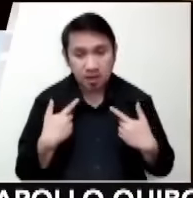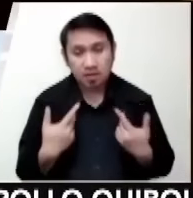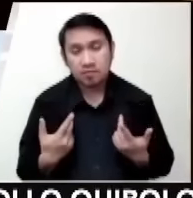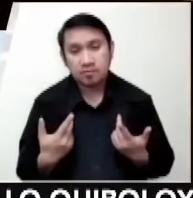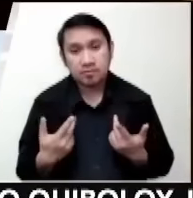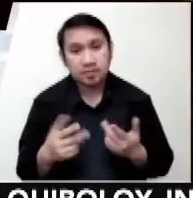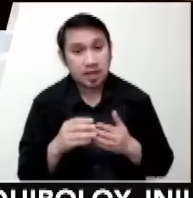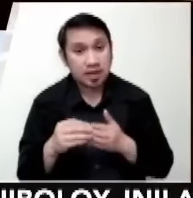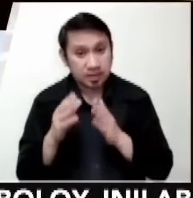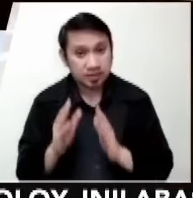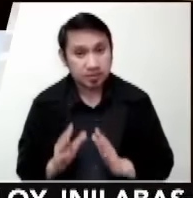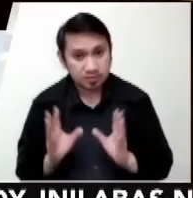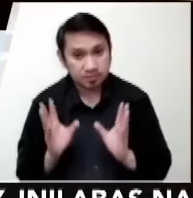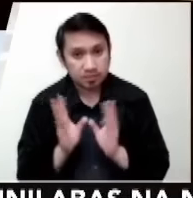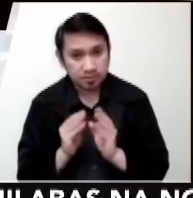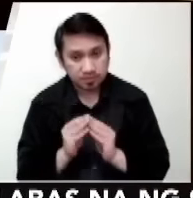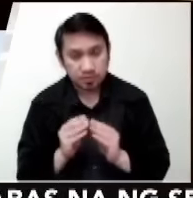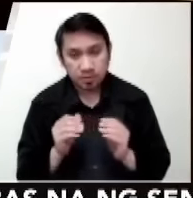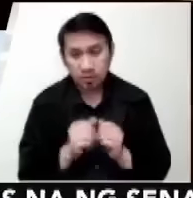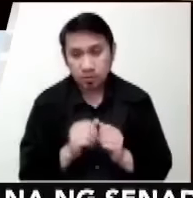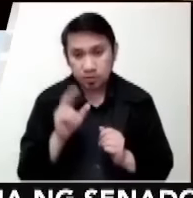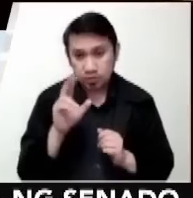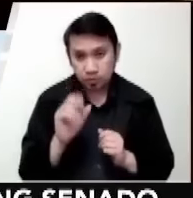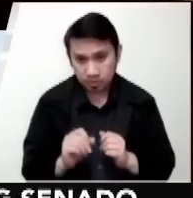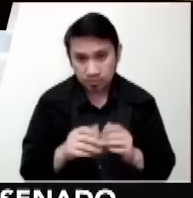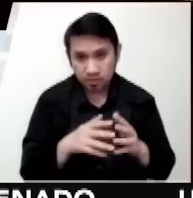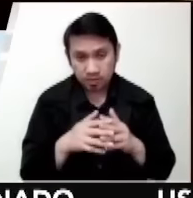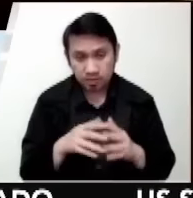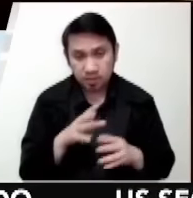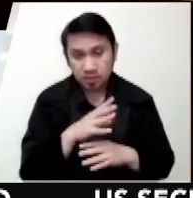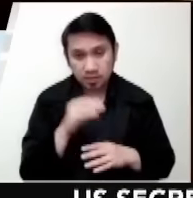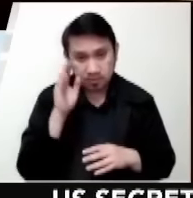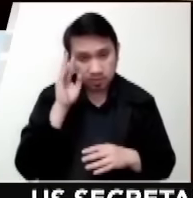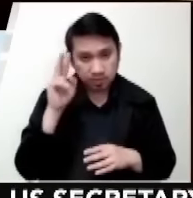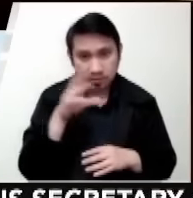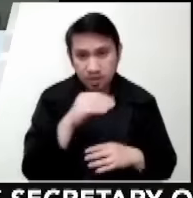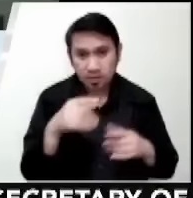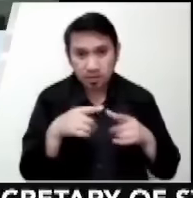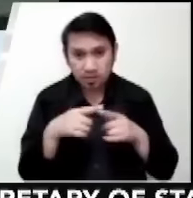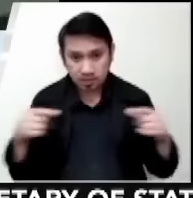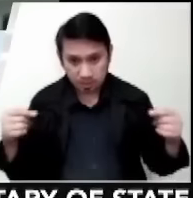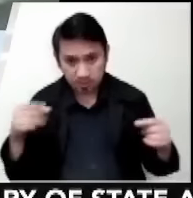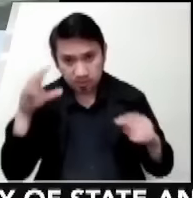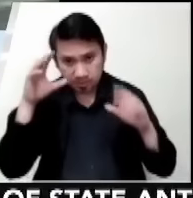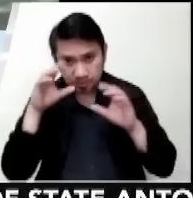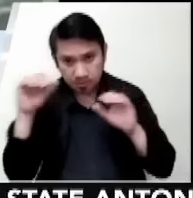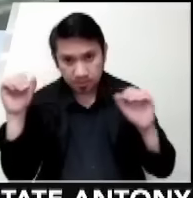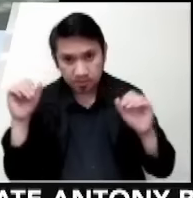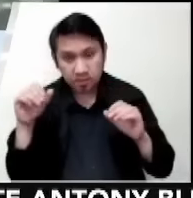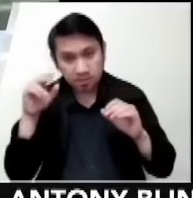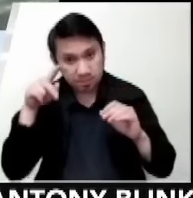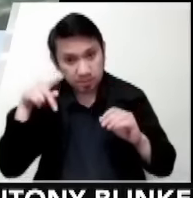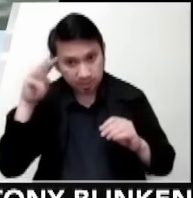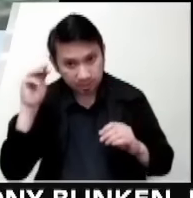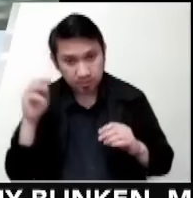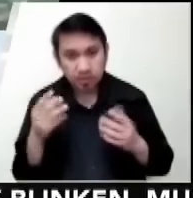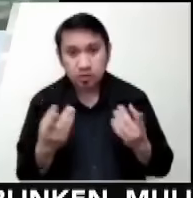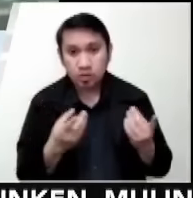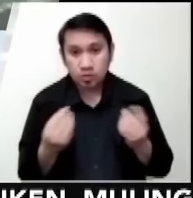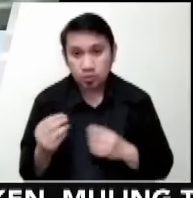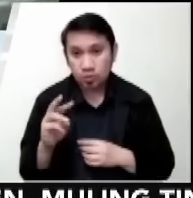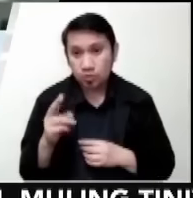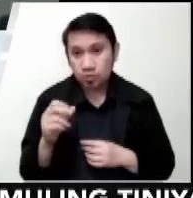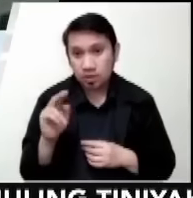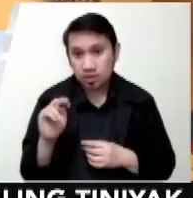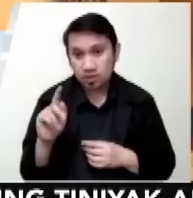Bongbong Marcos, U.S. President Joe Biden at Japanese Prime Minister Fumio Kishida. Gagawin ito sa Washington, D.C. sa Amerika sa